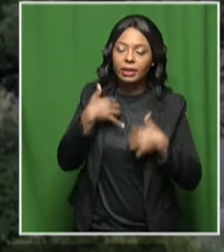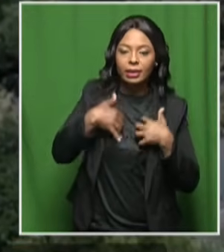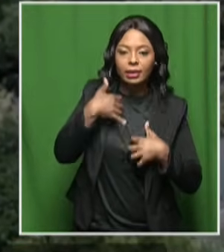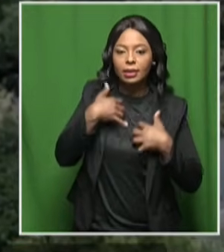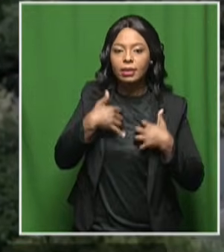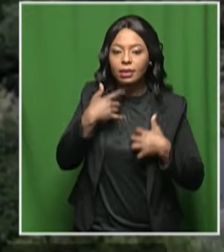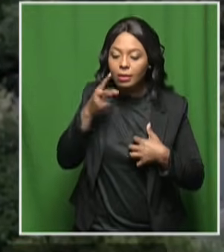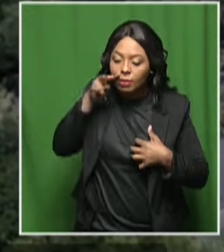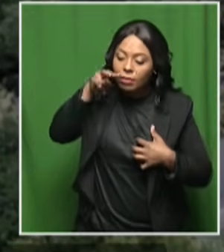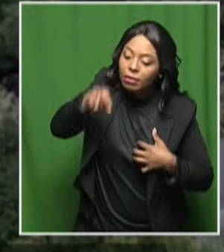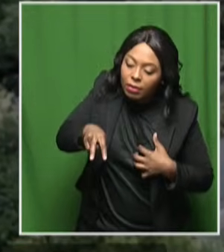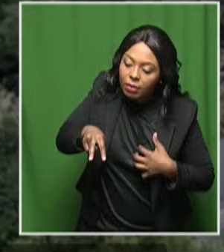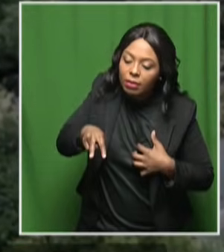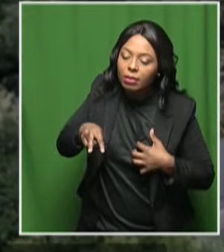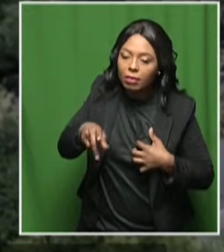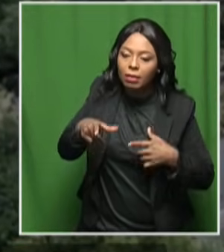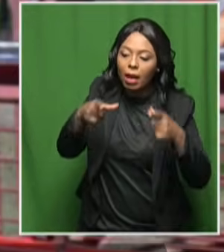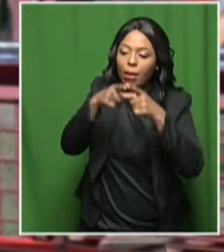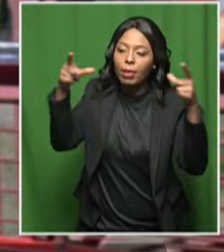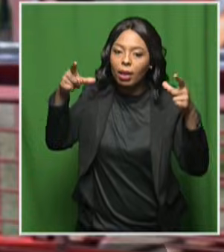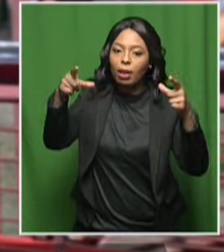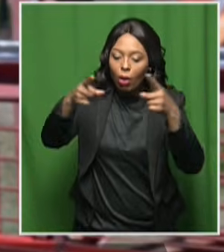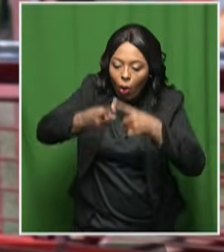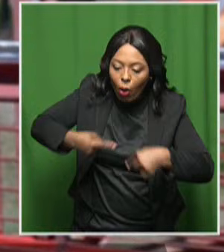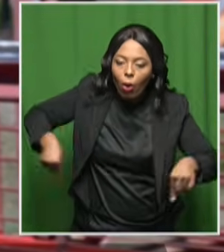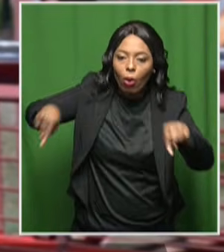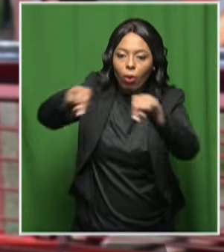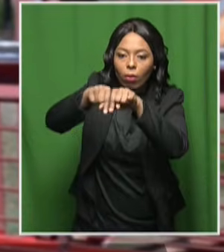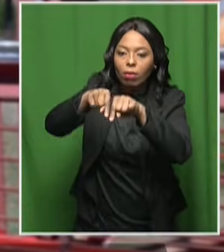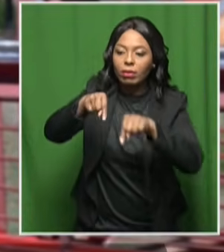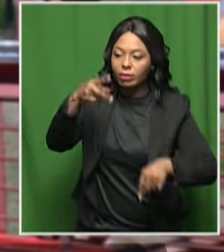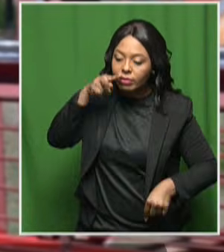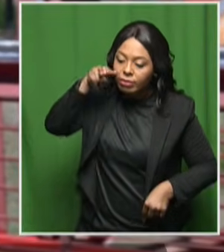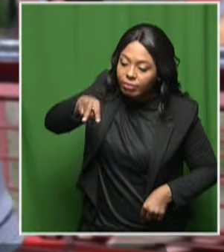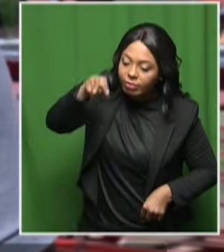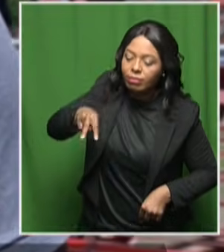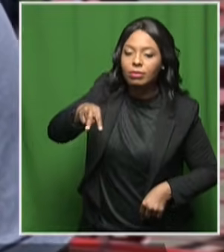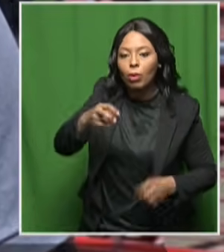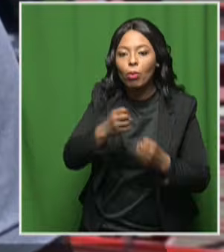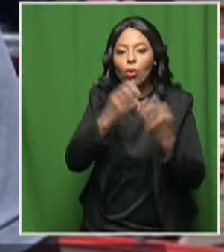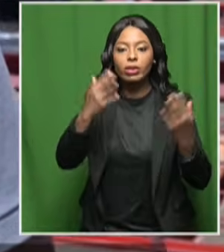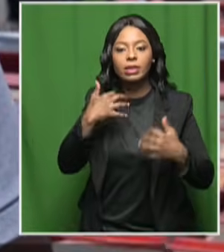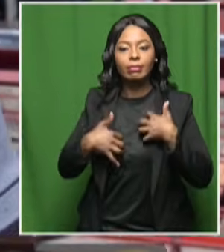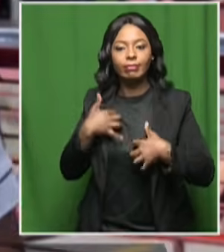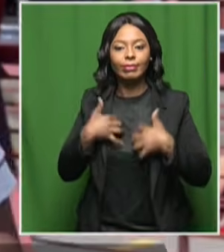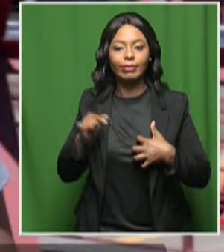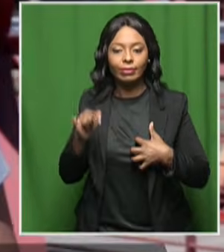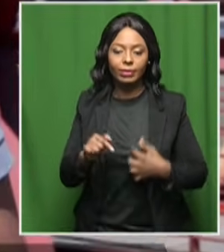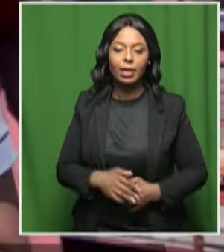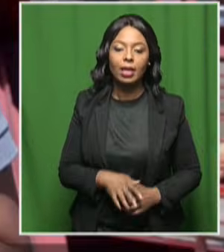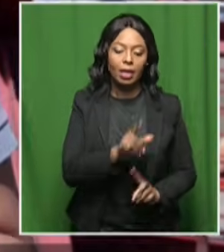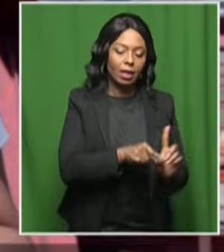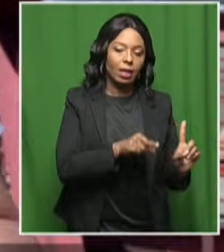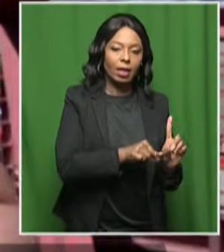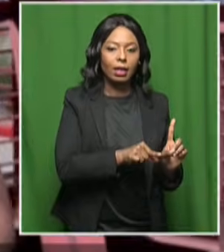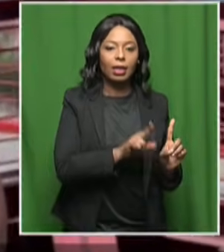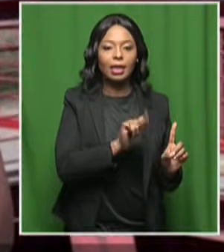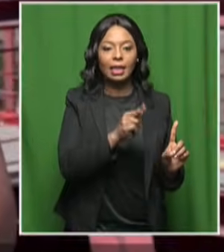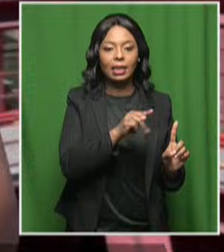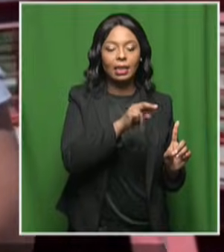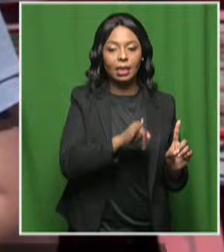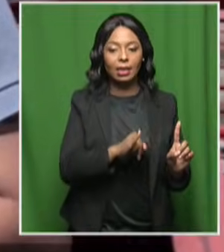of other things that they can do here. Let's talk to David Labelani. He's, of course, the man who tells